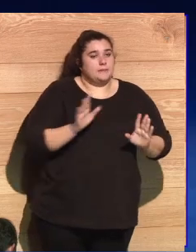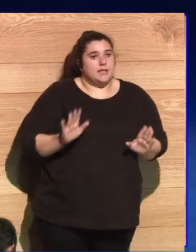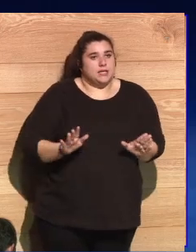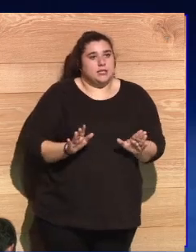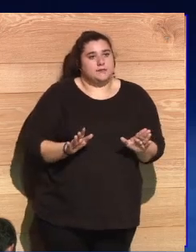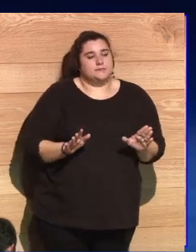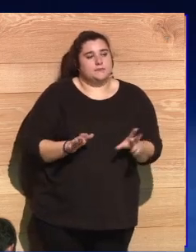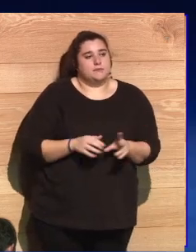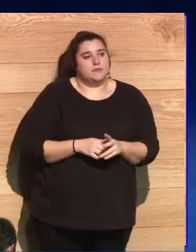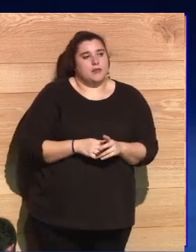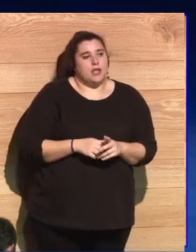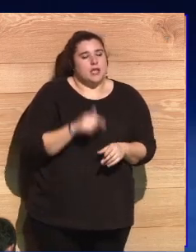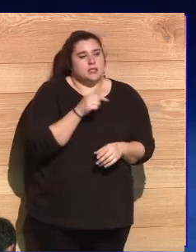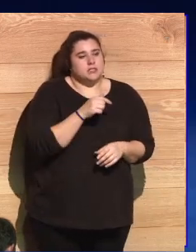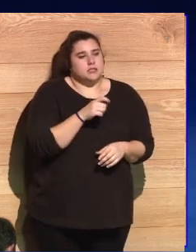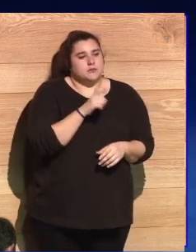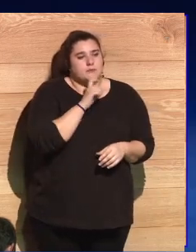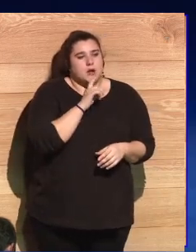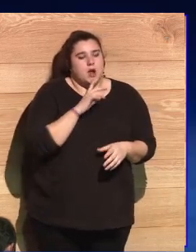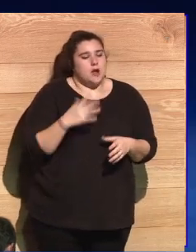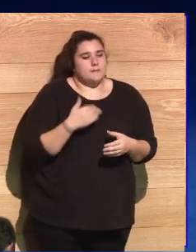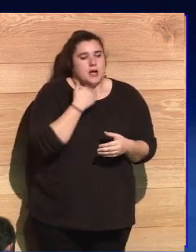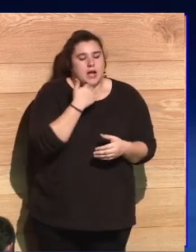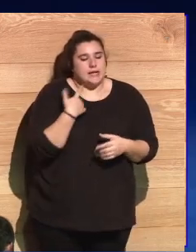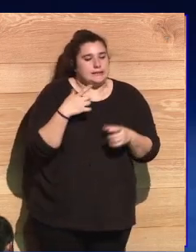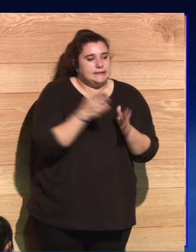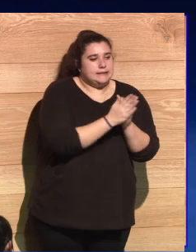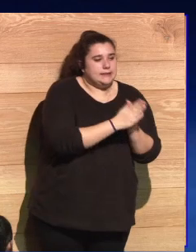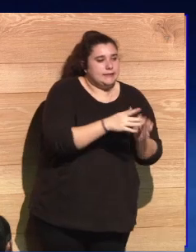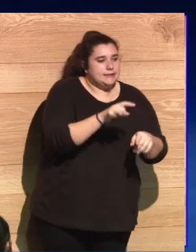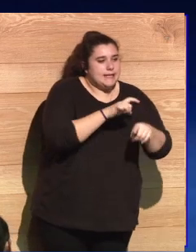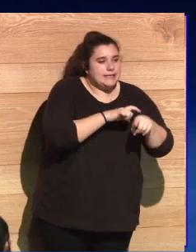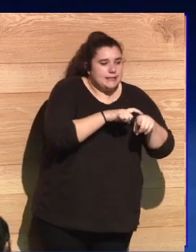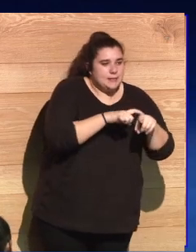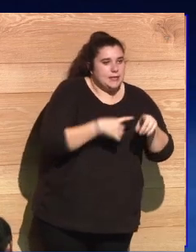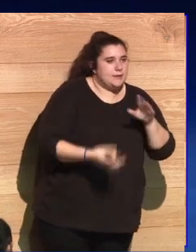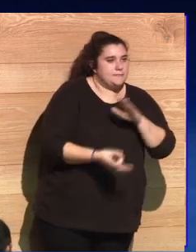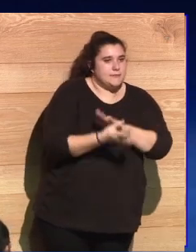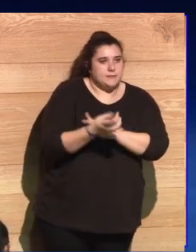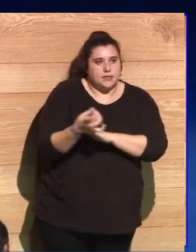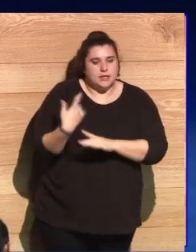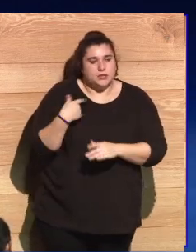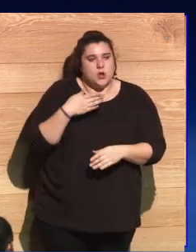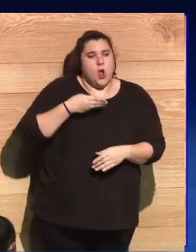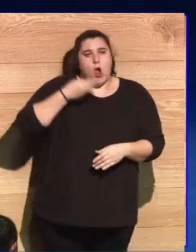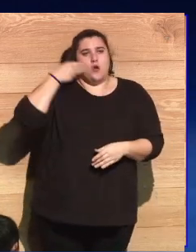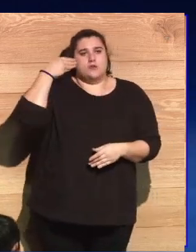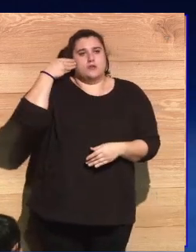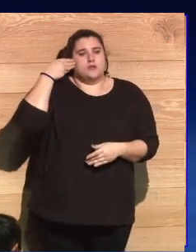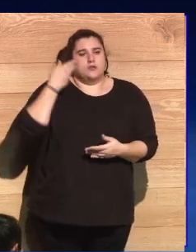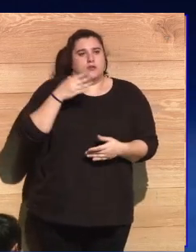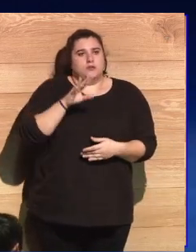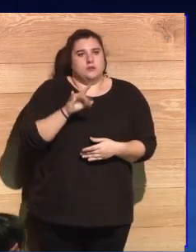Orwell's classic book. So I'm terribly flattered that people would think that, but I mean, he was not a model